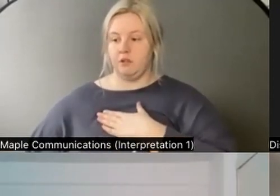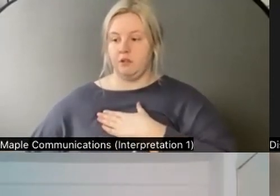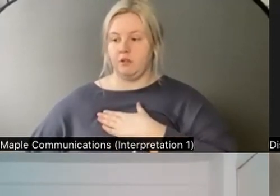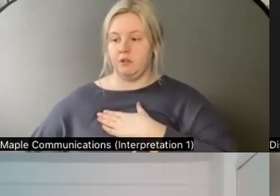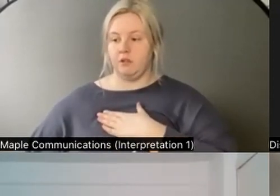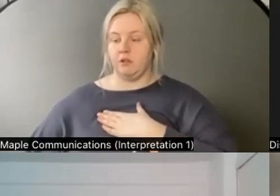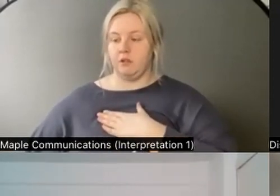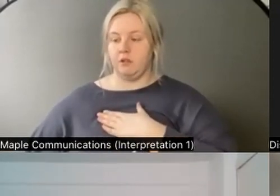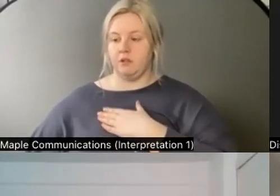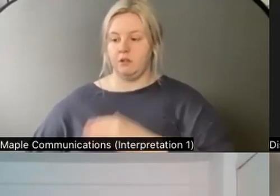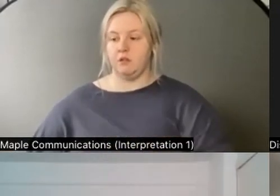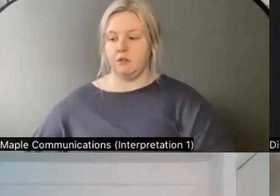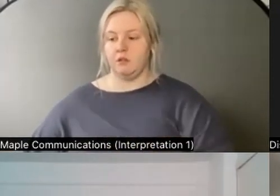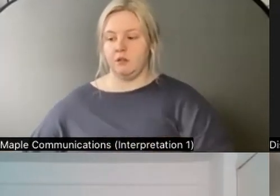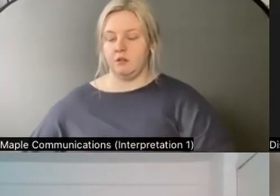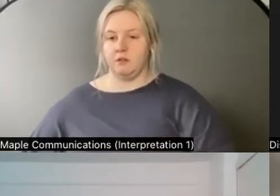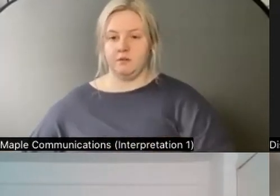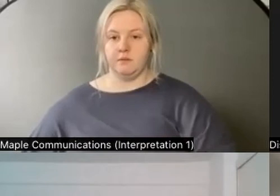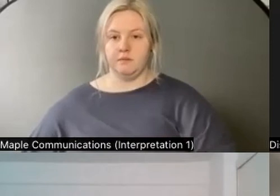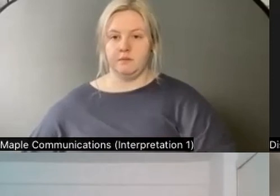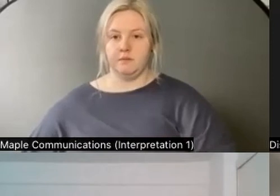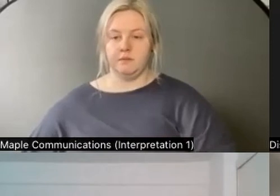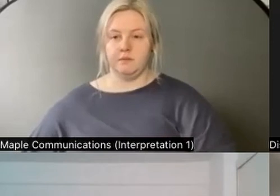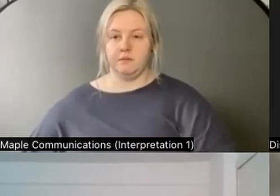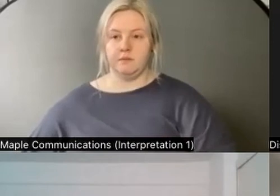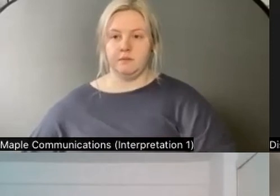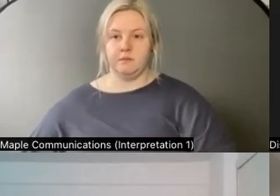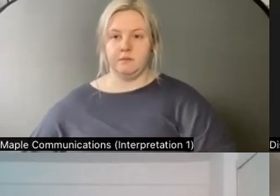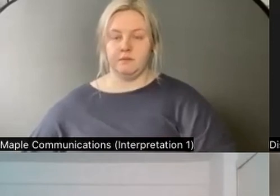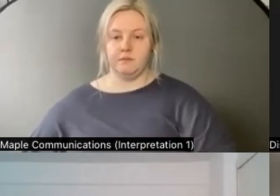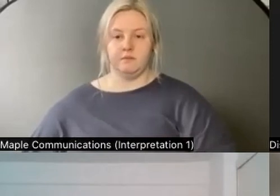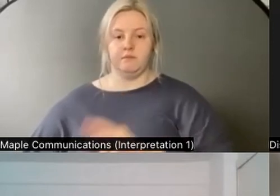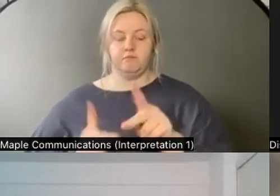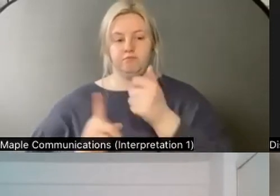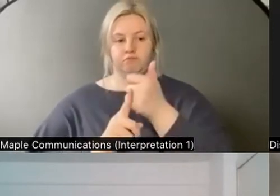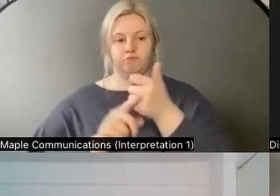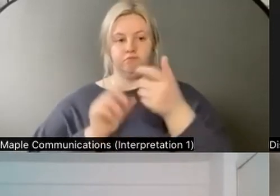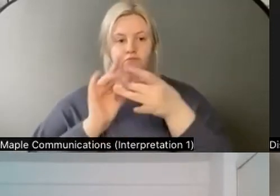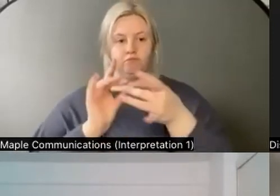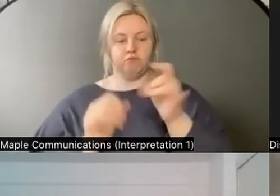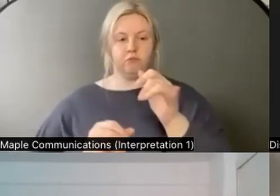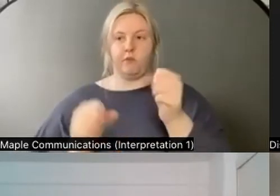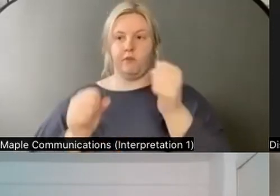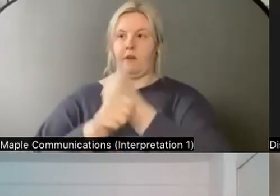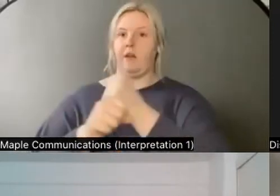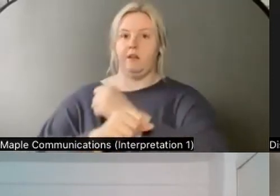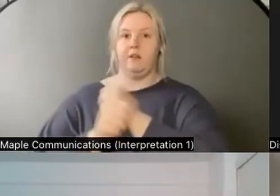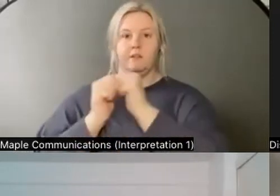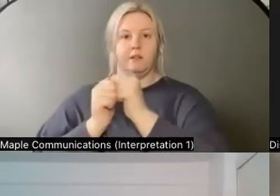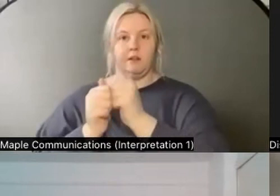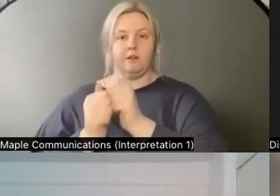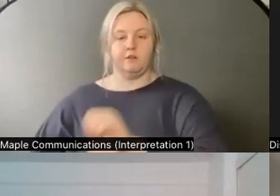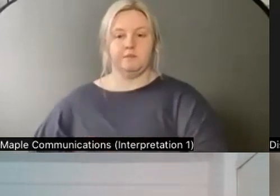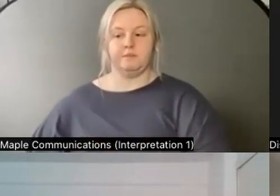do so, especially in relation to fighting this so powerfully.